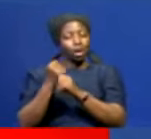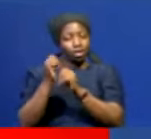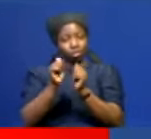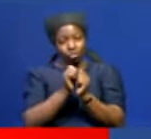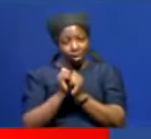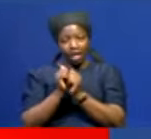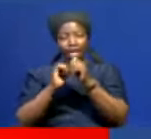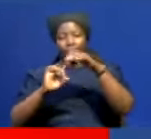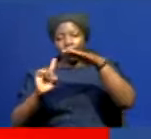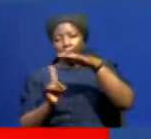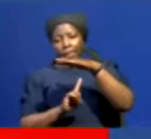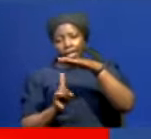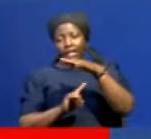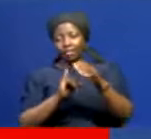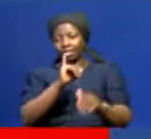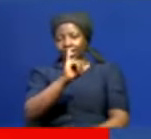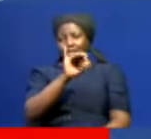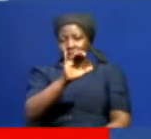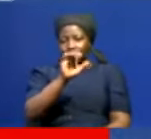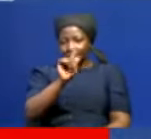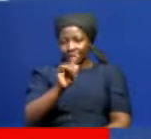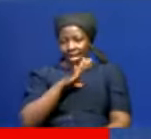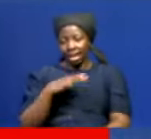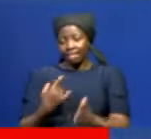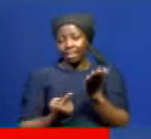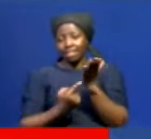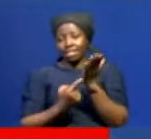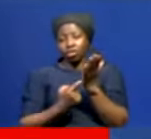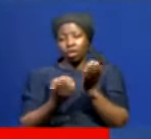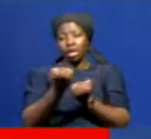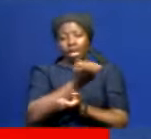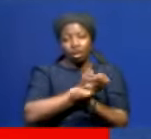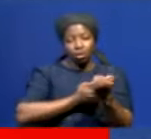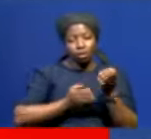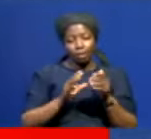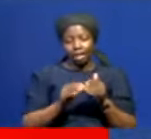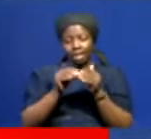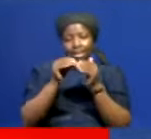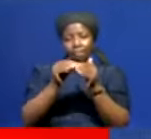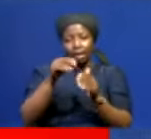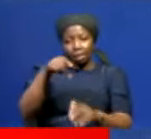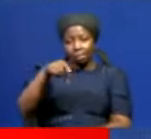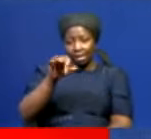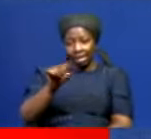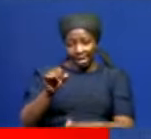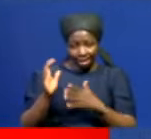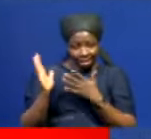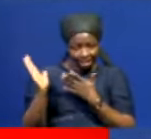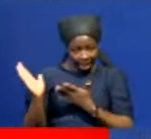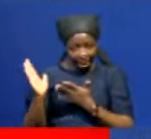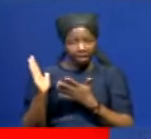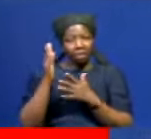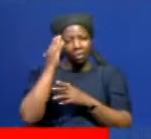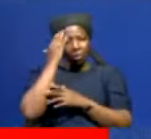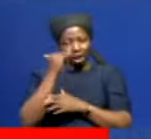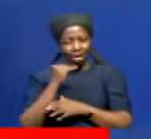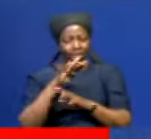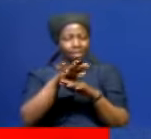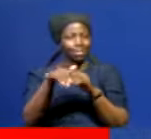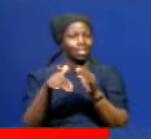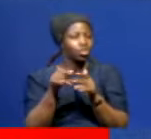of ICT and the Digital Economy, led by the PS here, because in all of